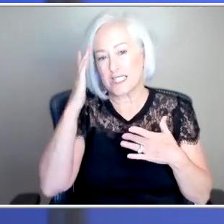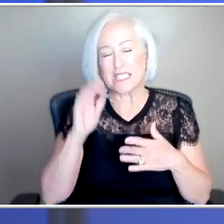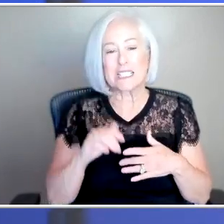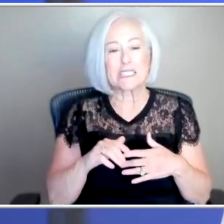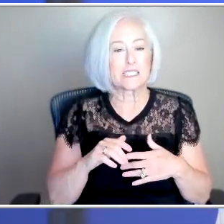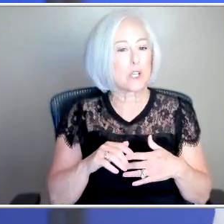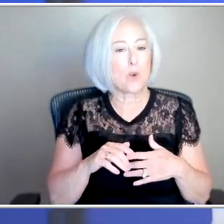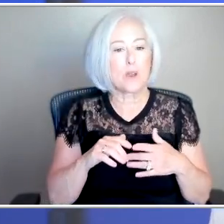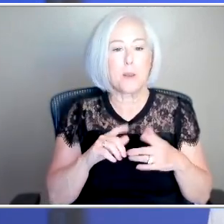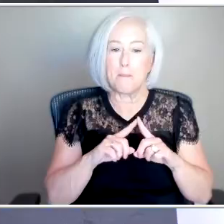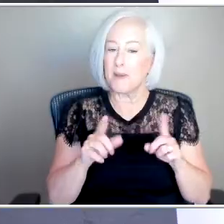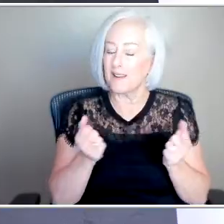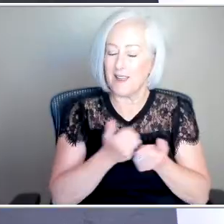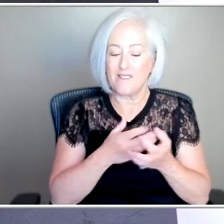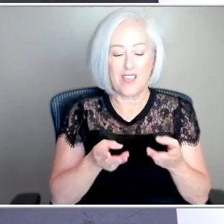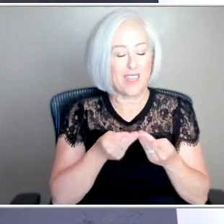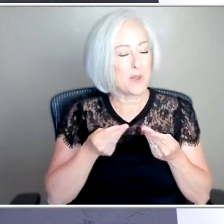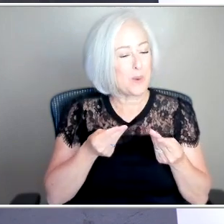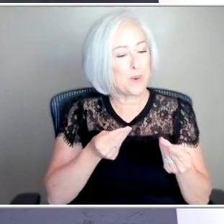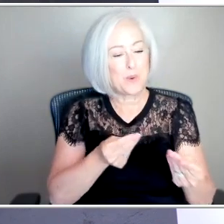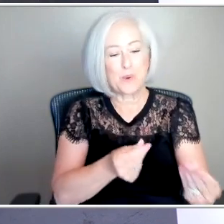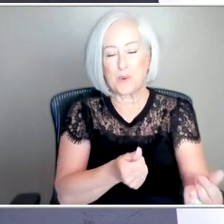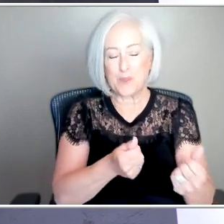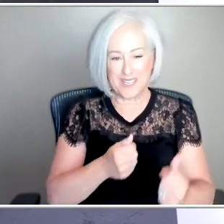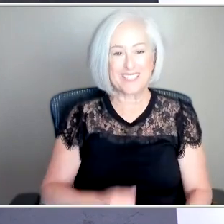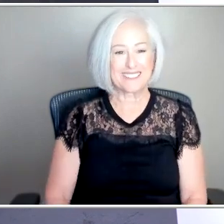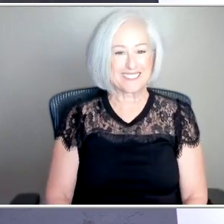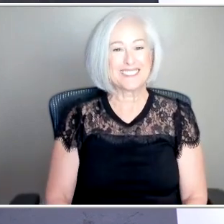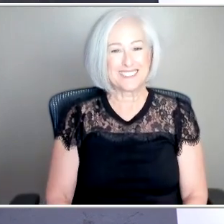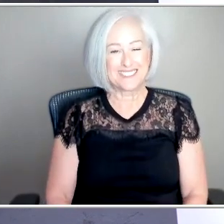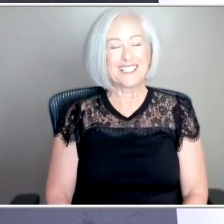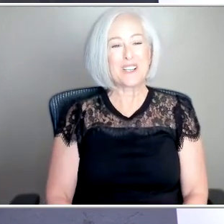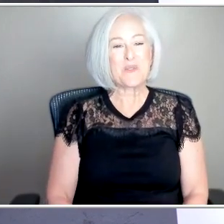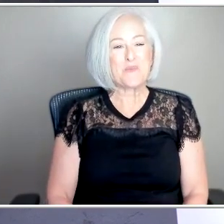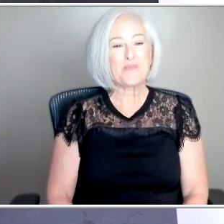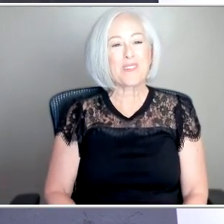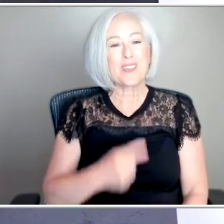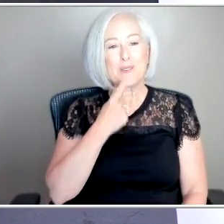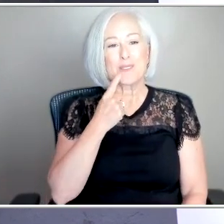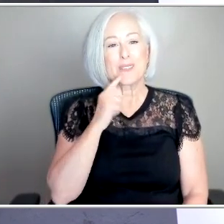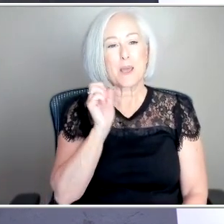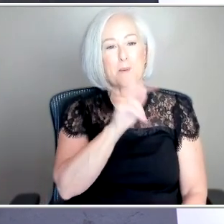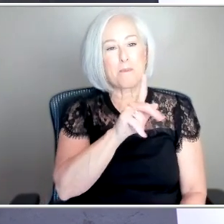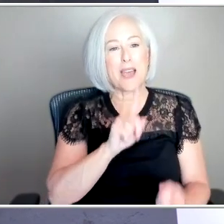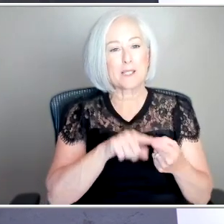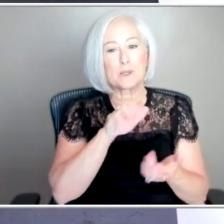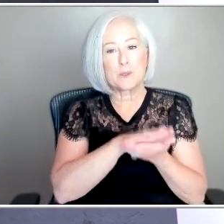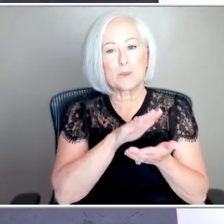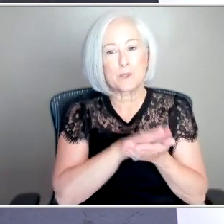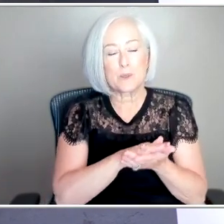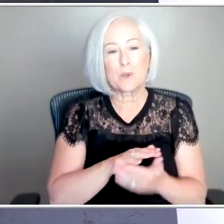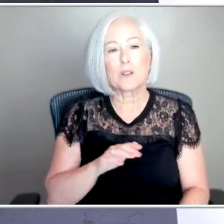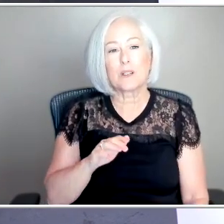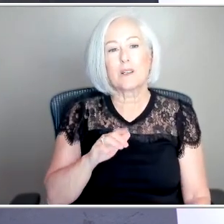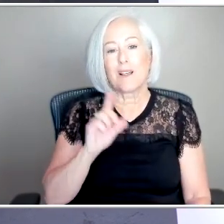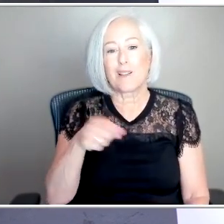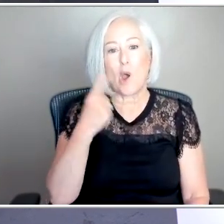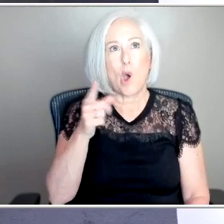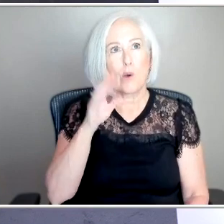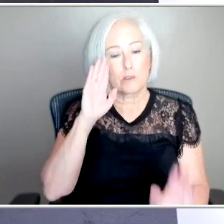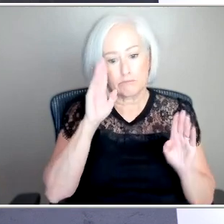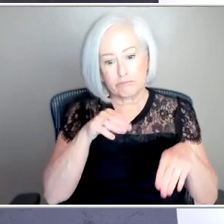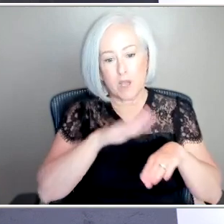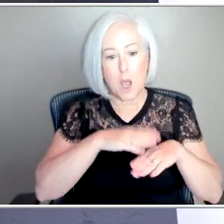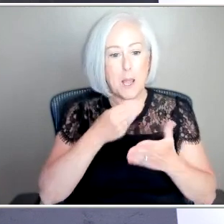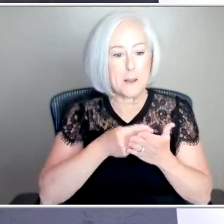so that's wonderful. And you mentioned getting back to school, Adrian. There's a money side to all of this. Researchers are actually calling